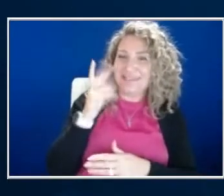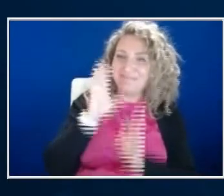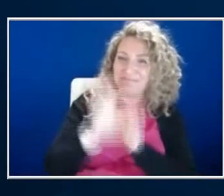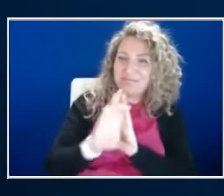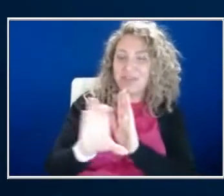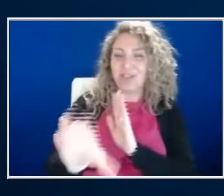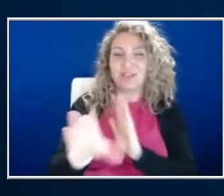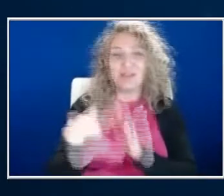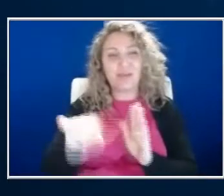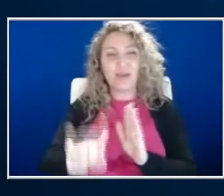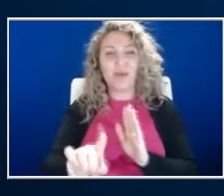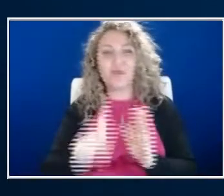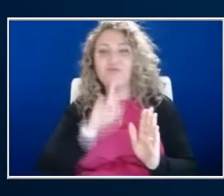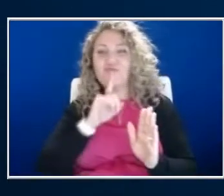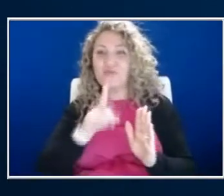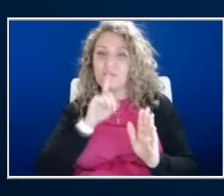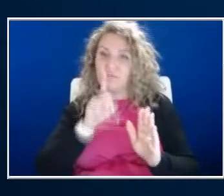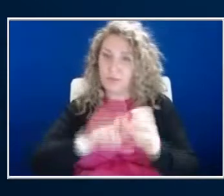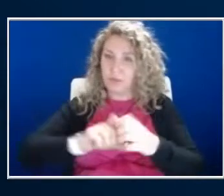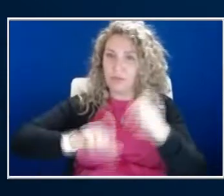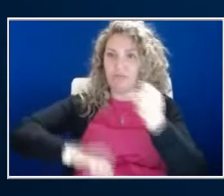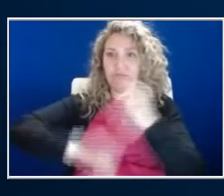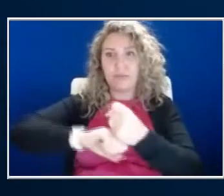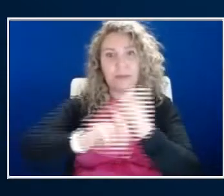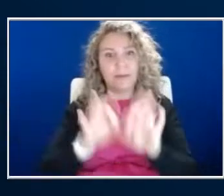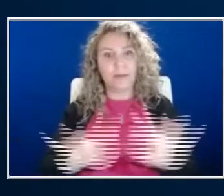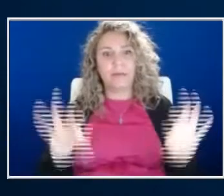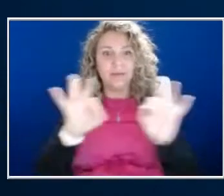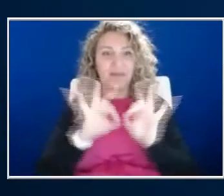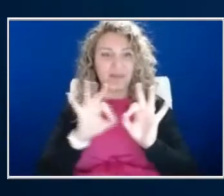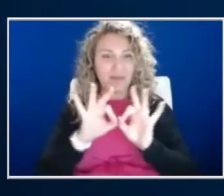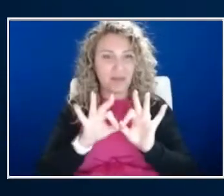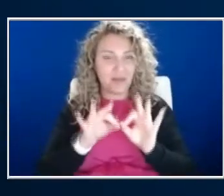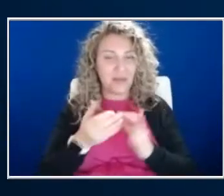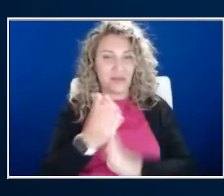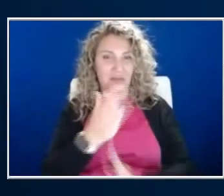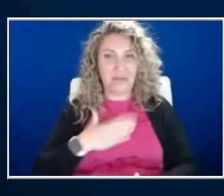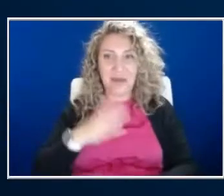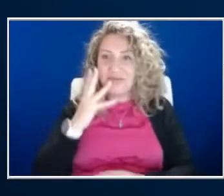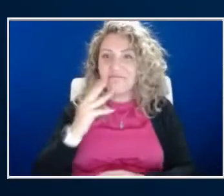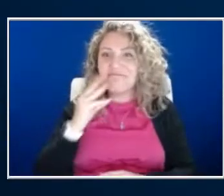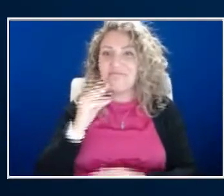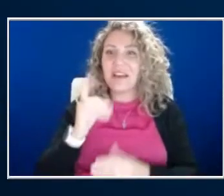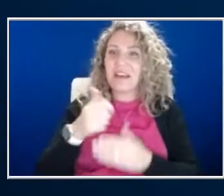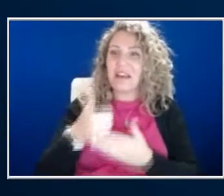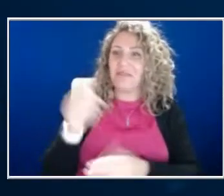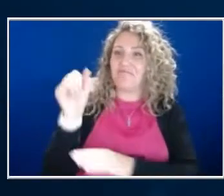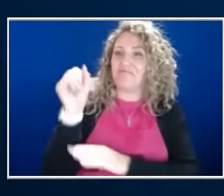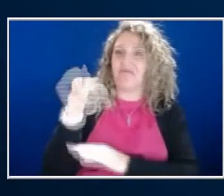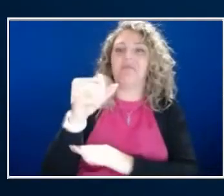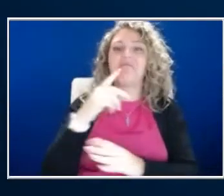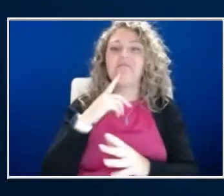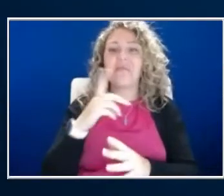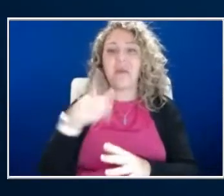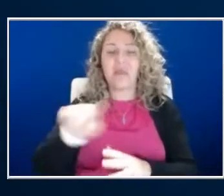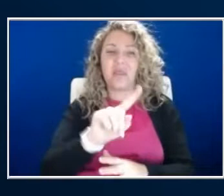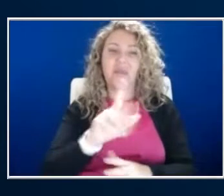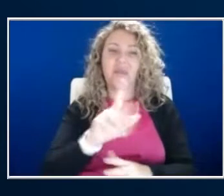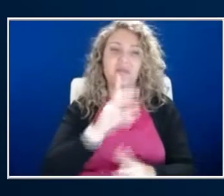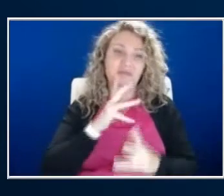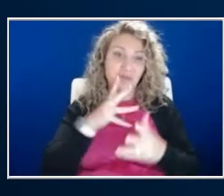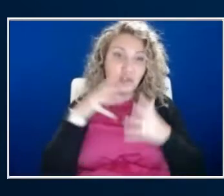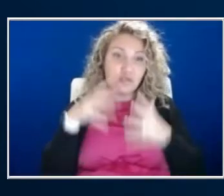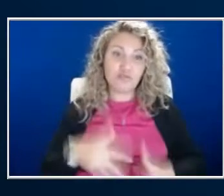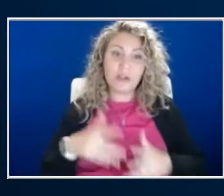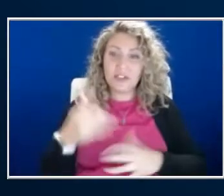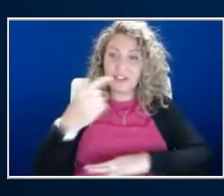very instrumental in a lot of my journey and helping me to get through, some of those darkest and deepest times as